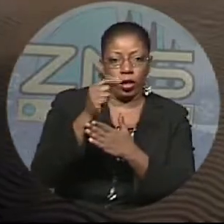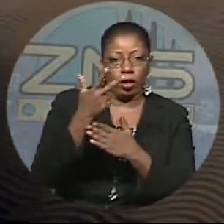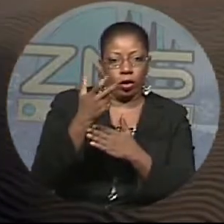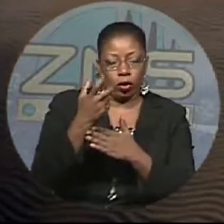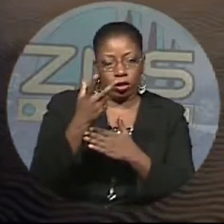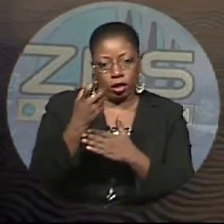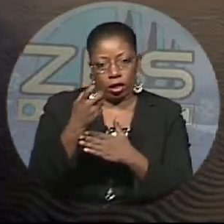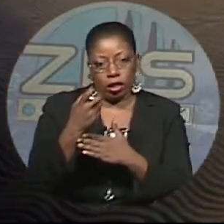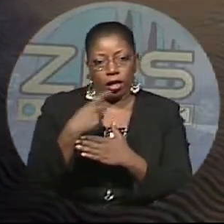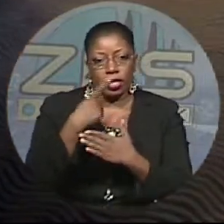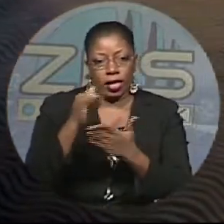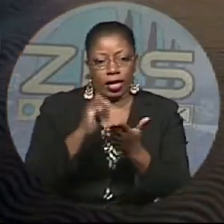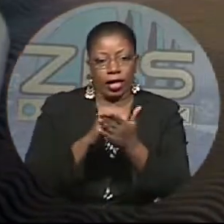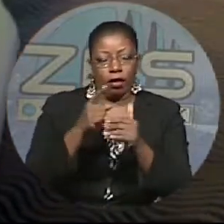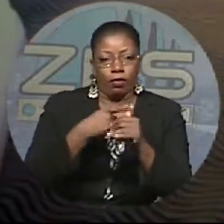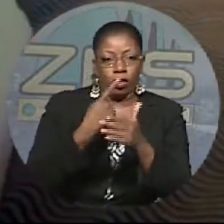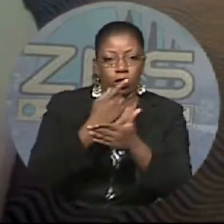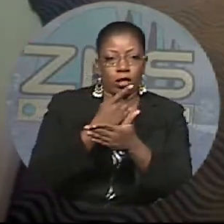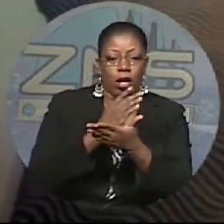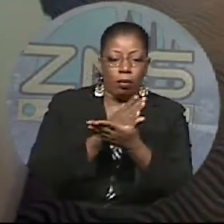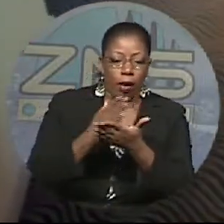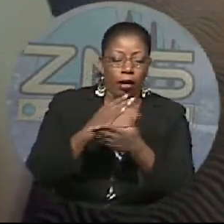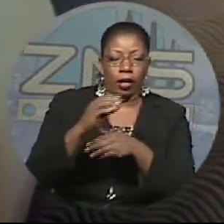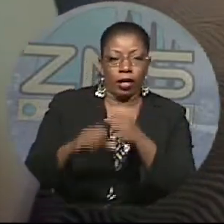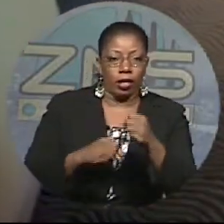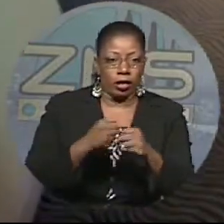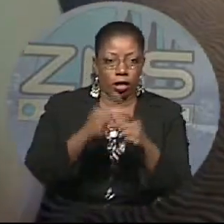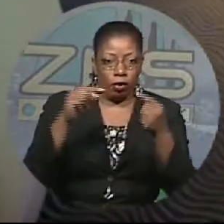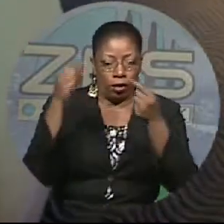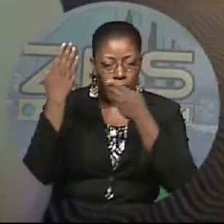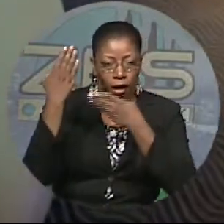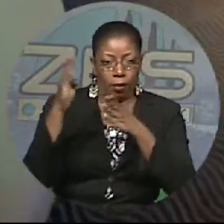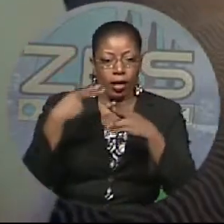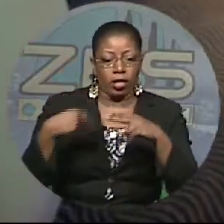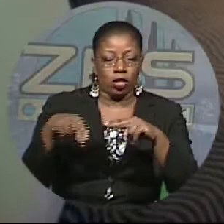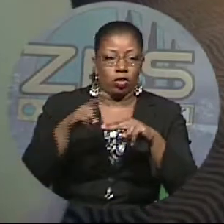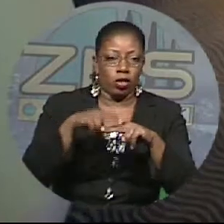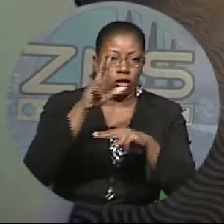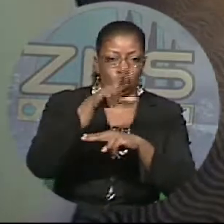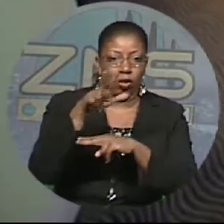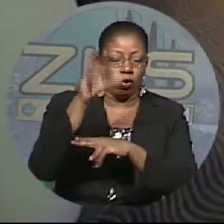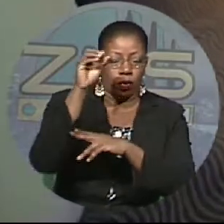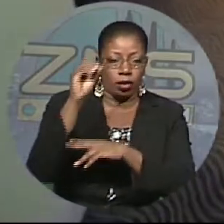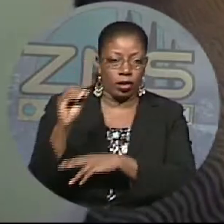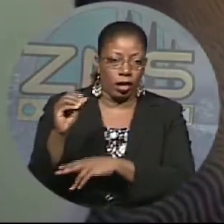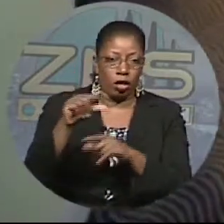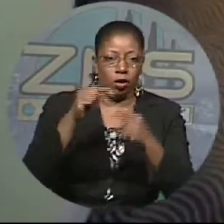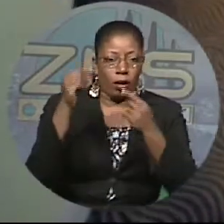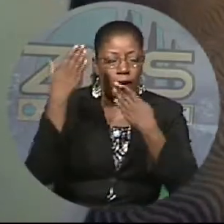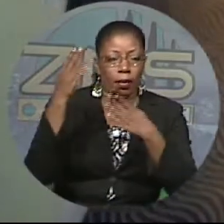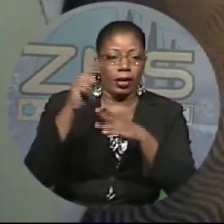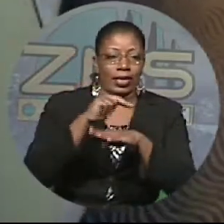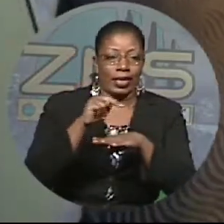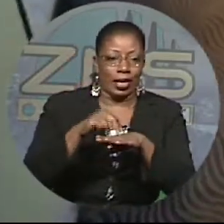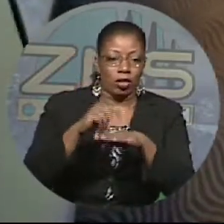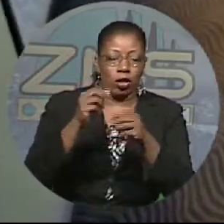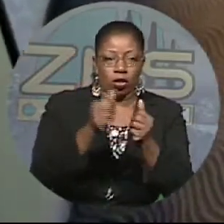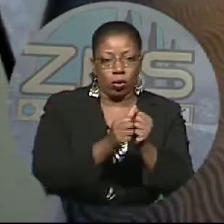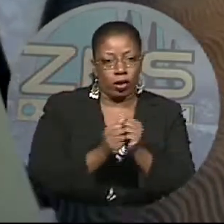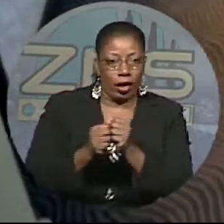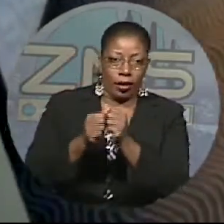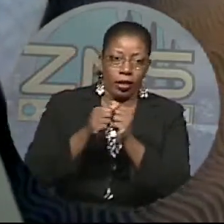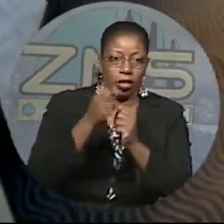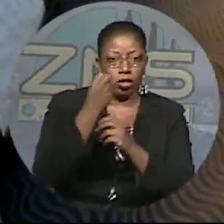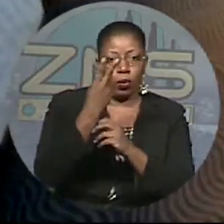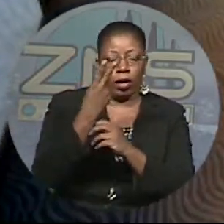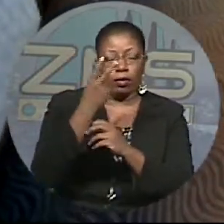Tourism revealed that for the first quarter, air arrivals to Grand Bahama alone had increased 33%, and Grand Bahama and New Providence combined saw a